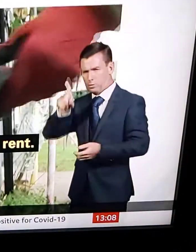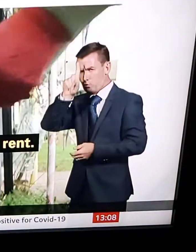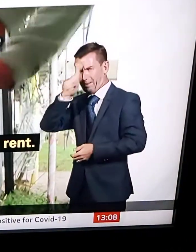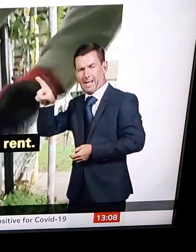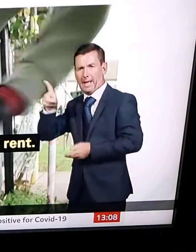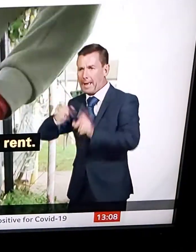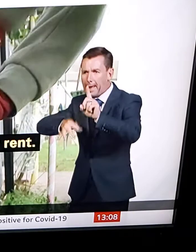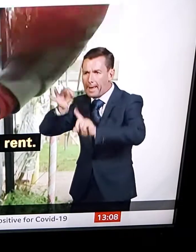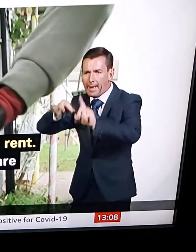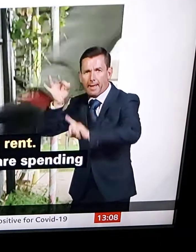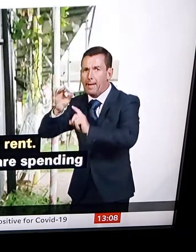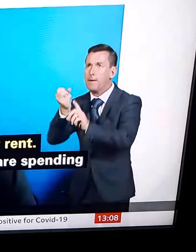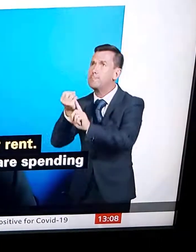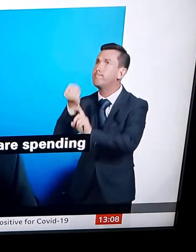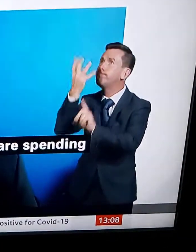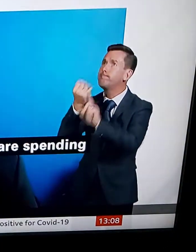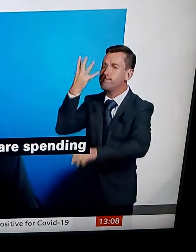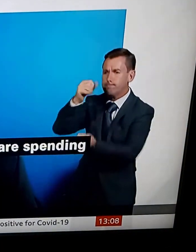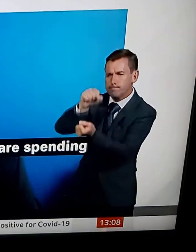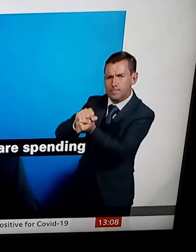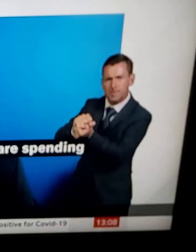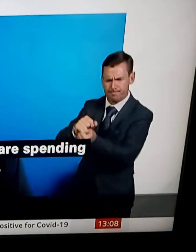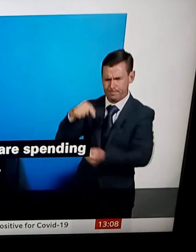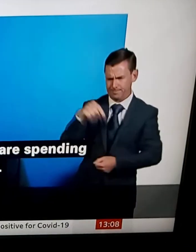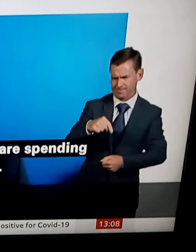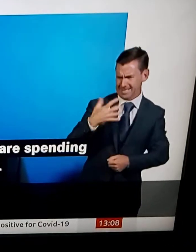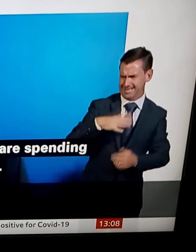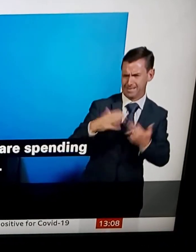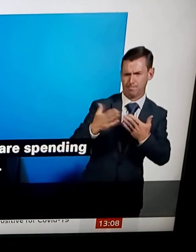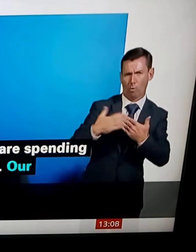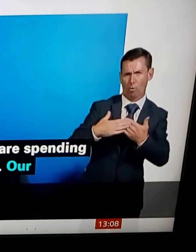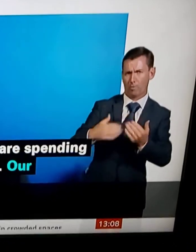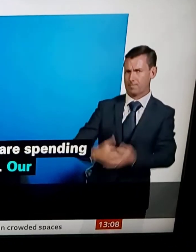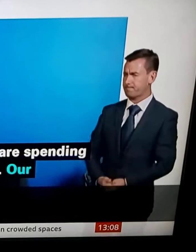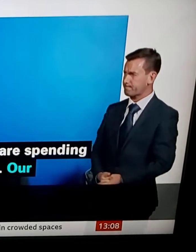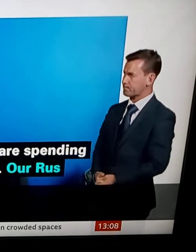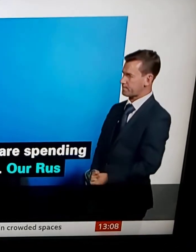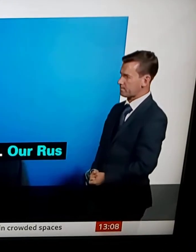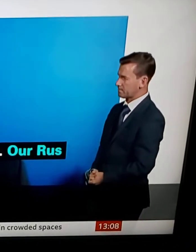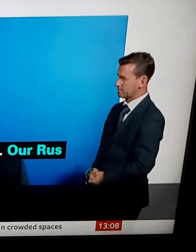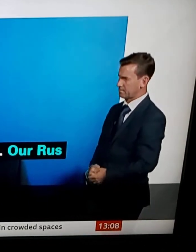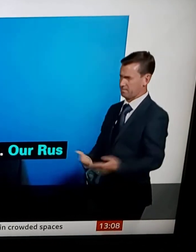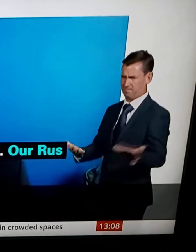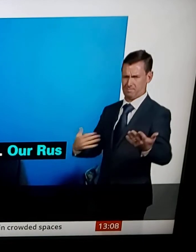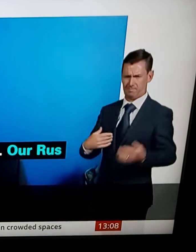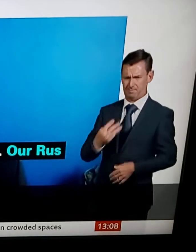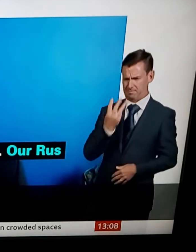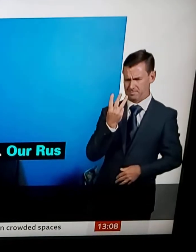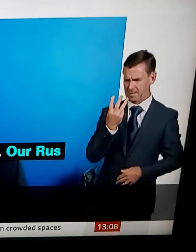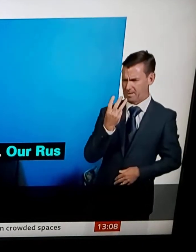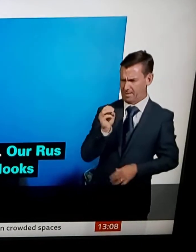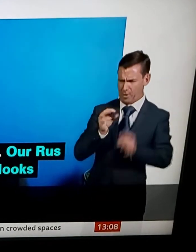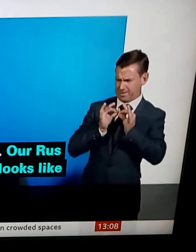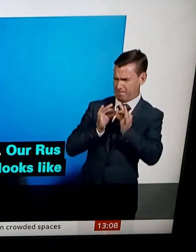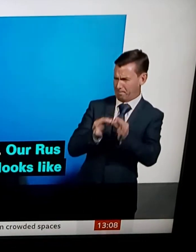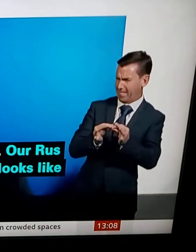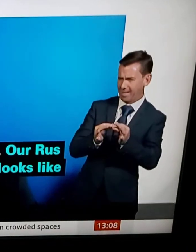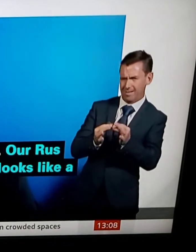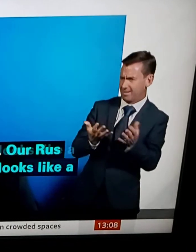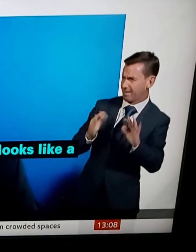up by September. And they're also really sceptical about the possibility of accrediting enough people to carry out the work